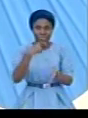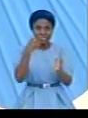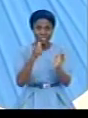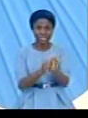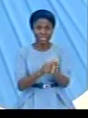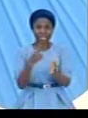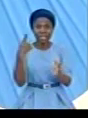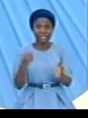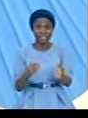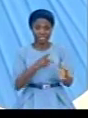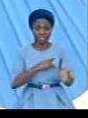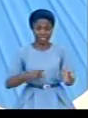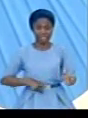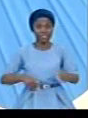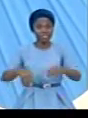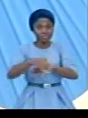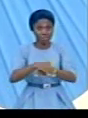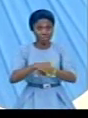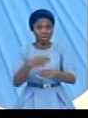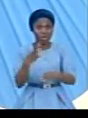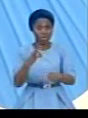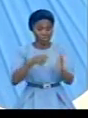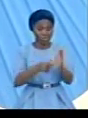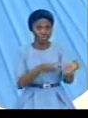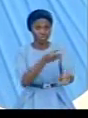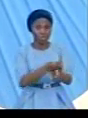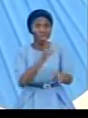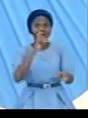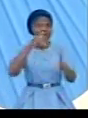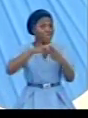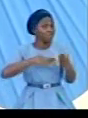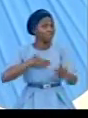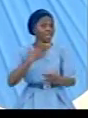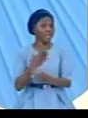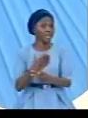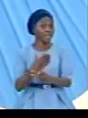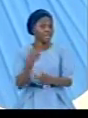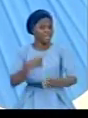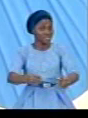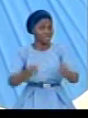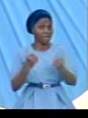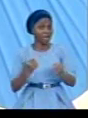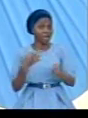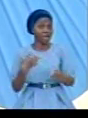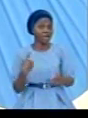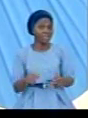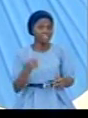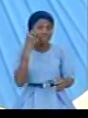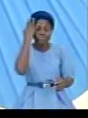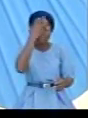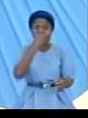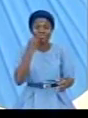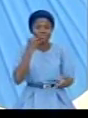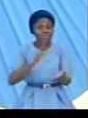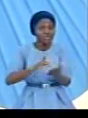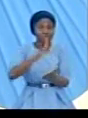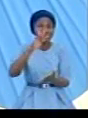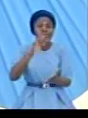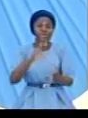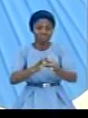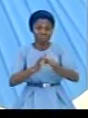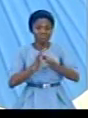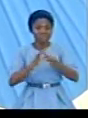kingdoms of the world, they are in my hand. The power, the glory, they belong to me.